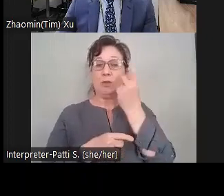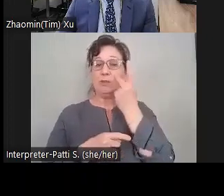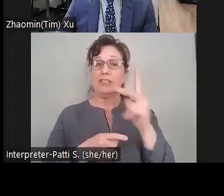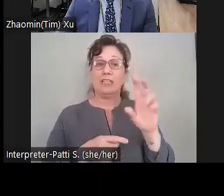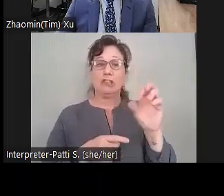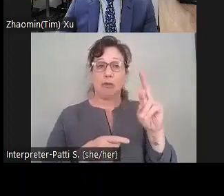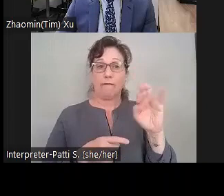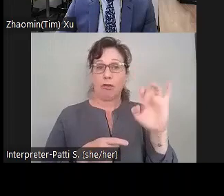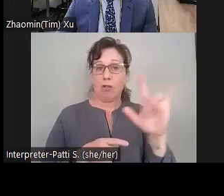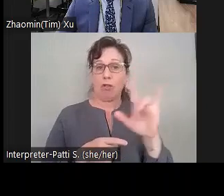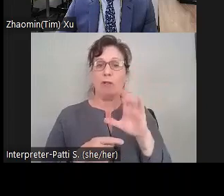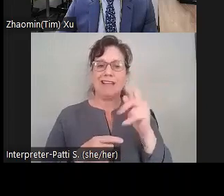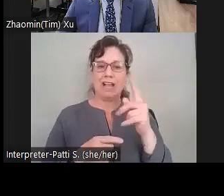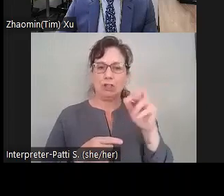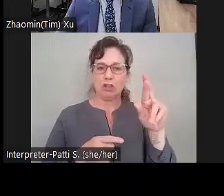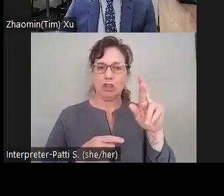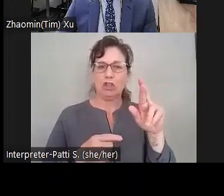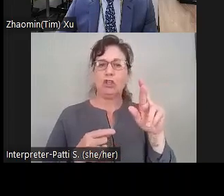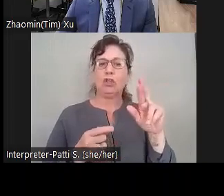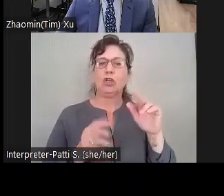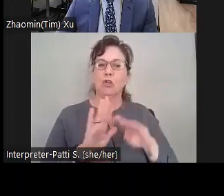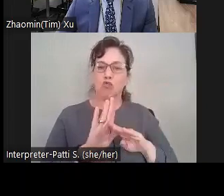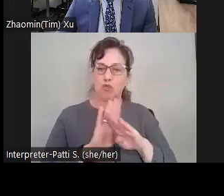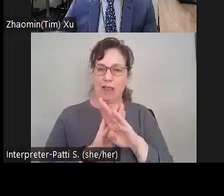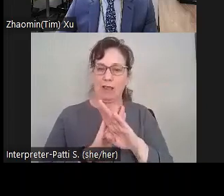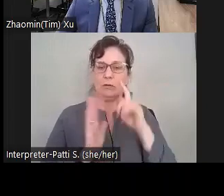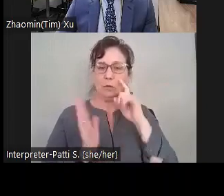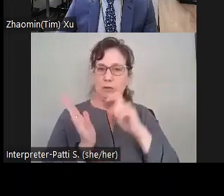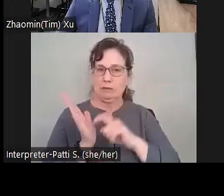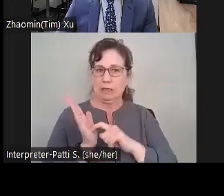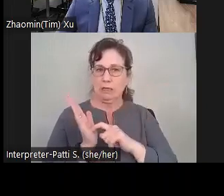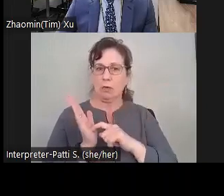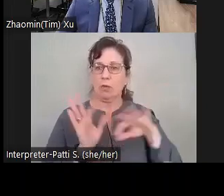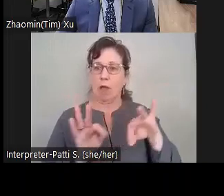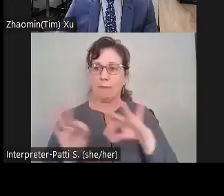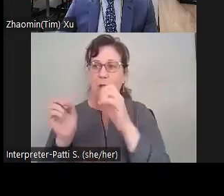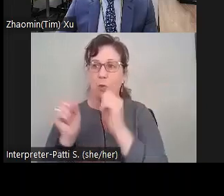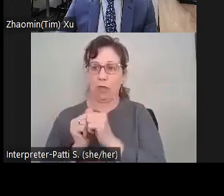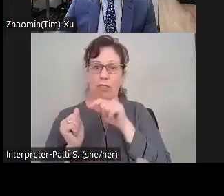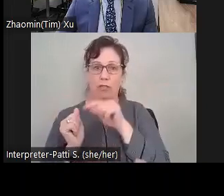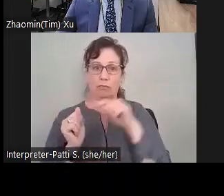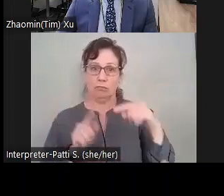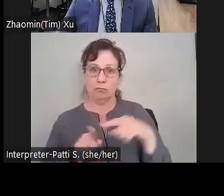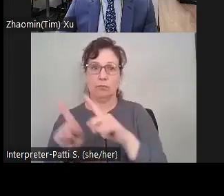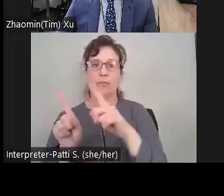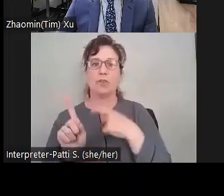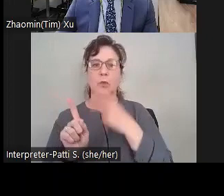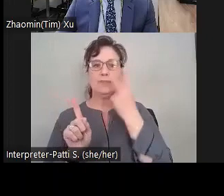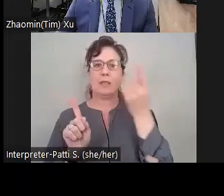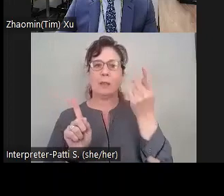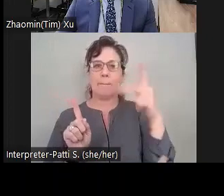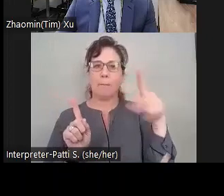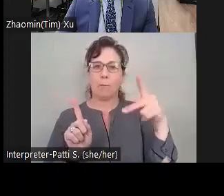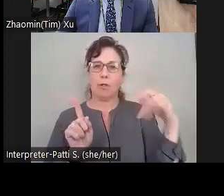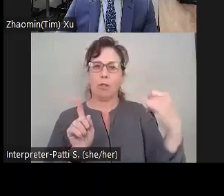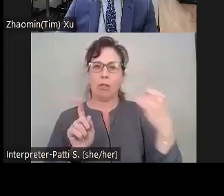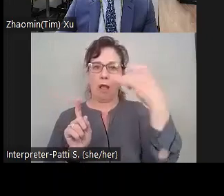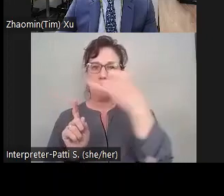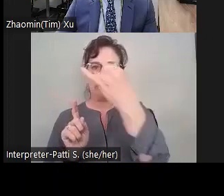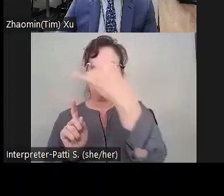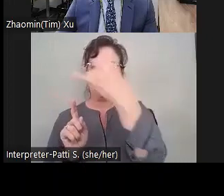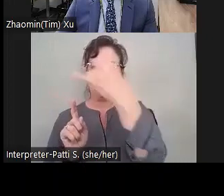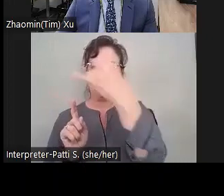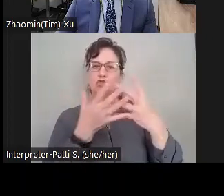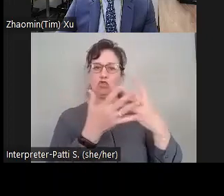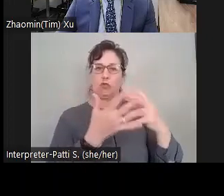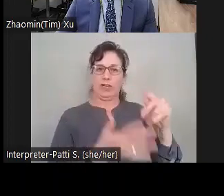in relation to the uptake of pap smear, there's a clear relationship. In this graph, you can see this purple line that shows the screening rate